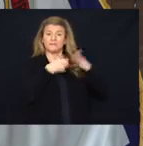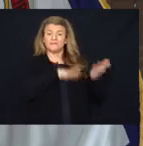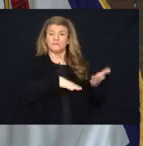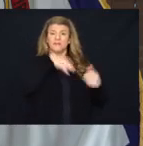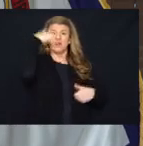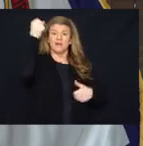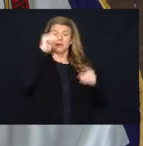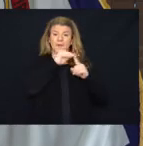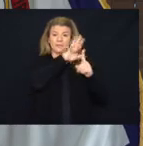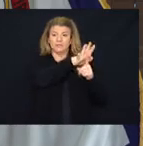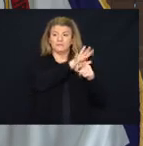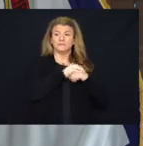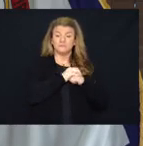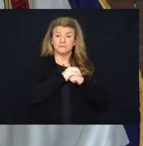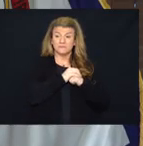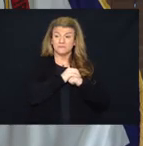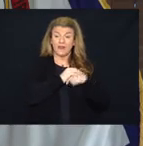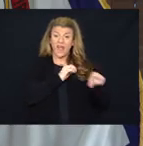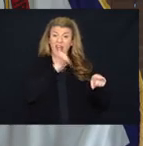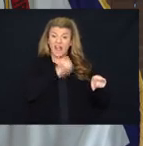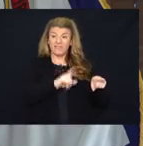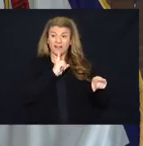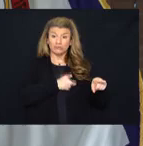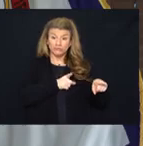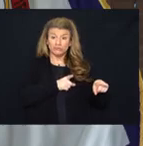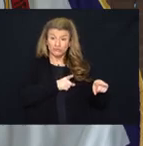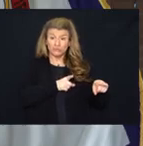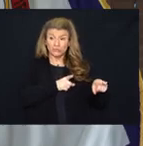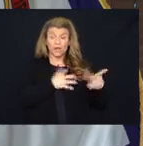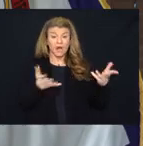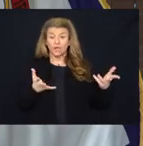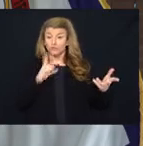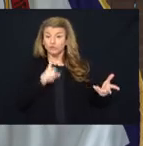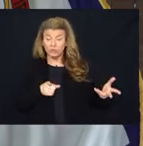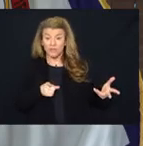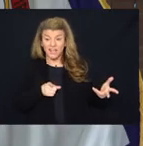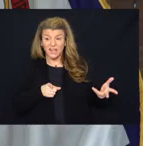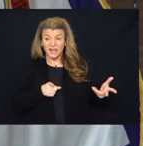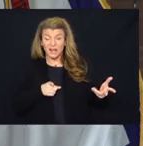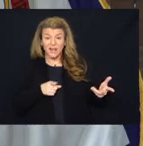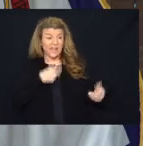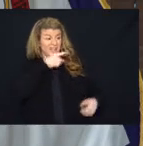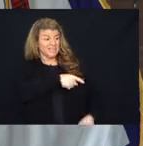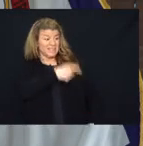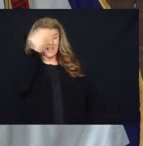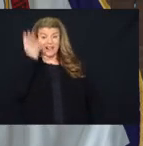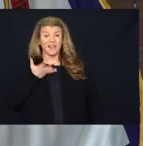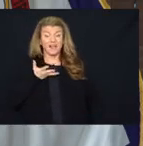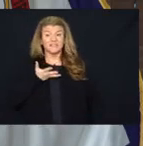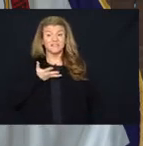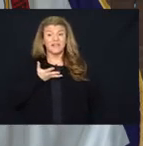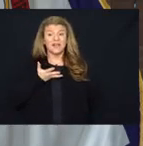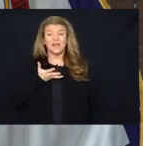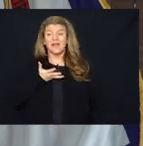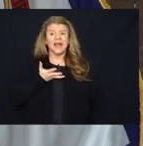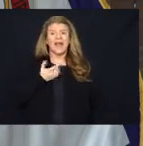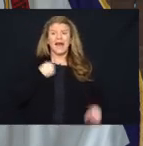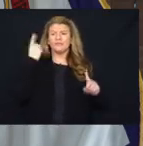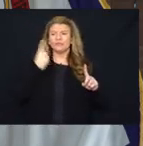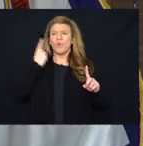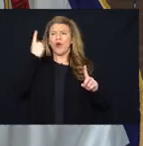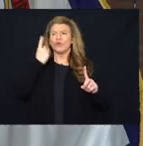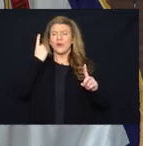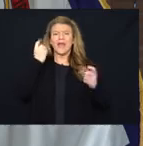again. And if that be the case, really and truly, is it not saying, I just wonder